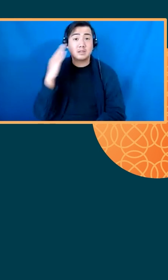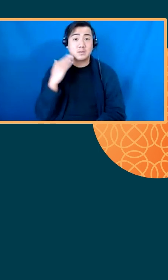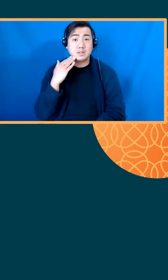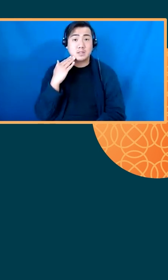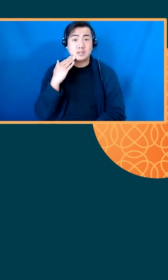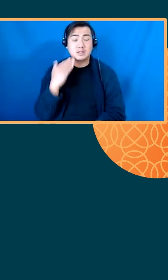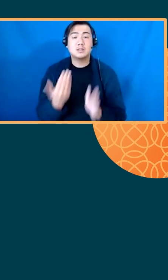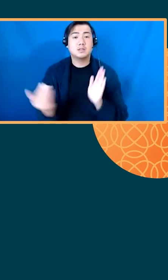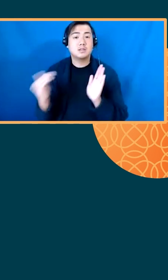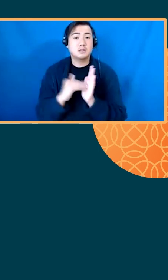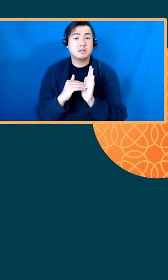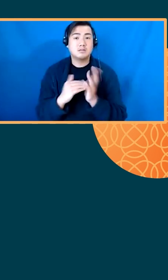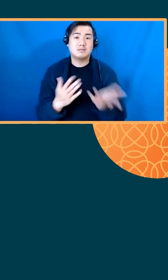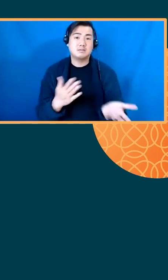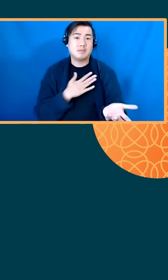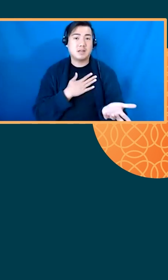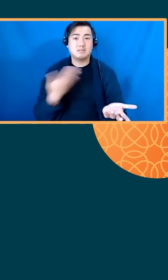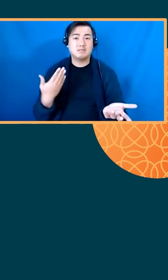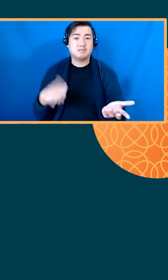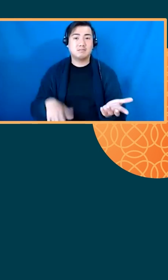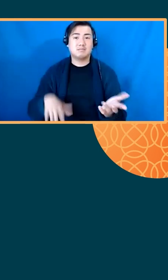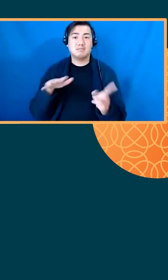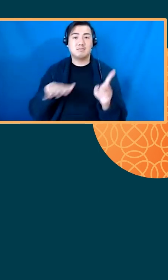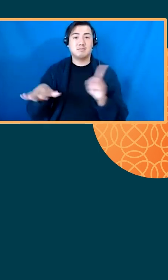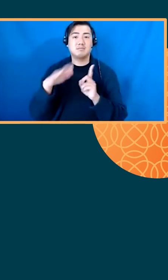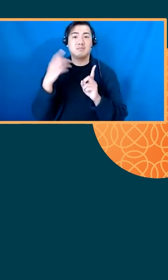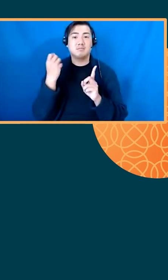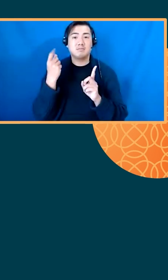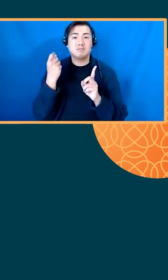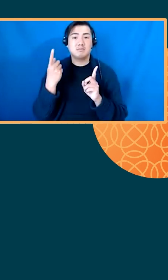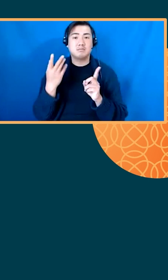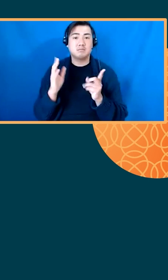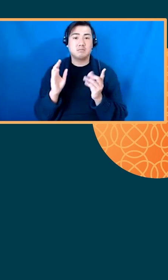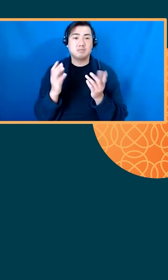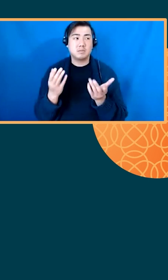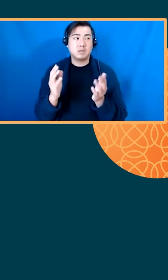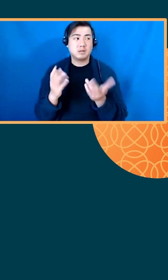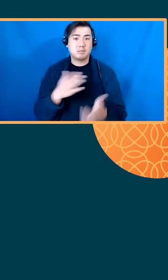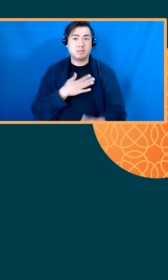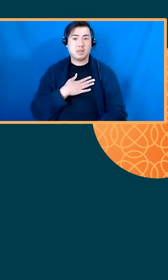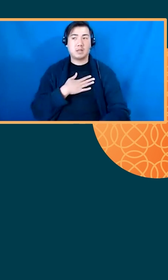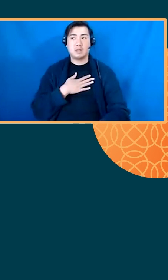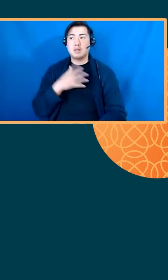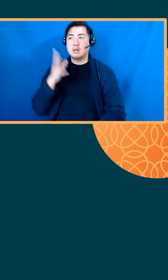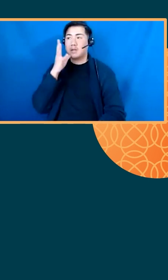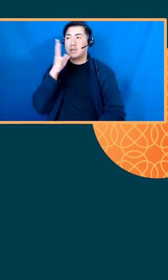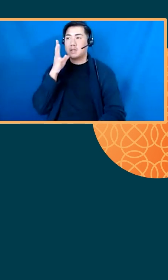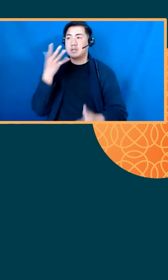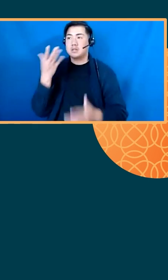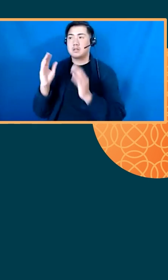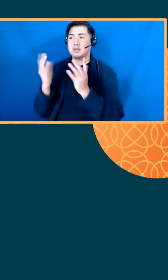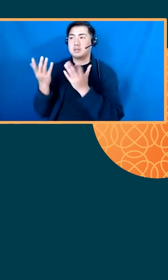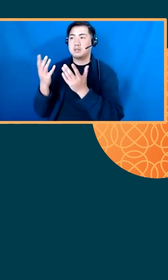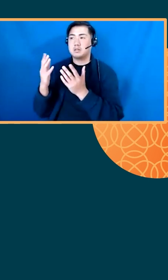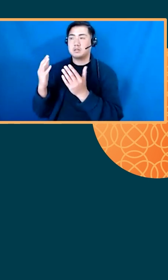and again, just my circumstance, it was more Korean. Culturally, it was more Korean for my mother to not teach me